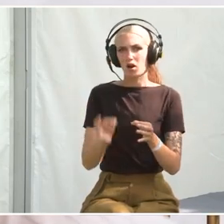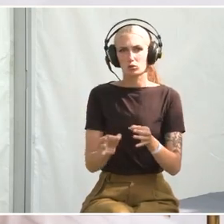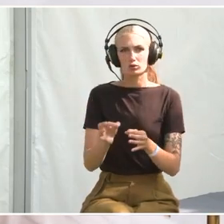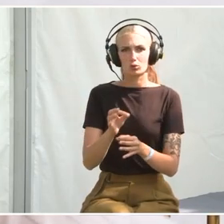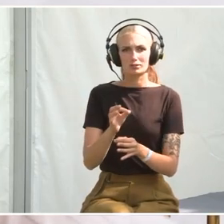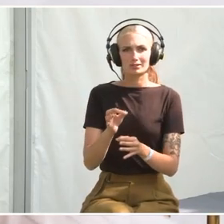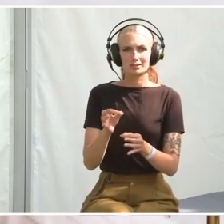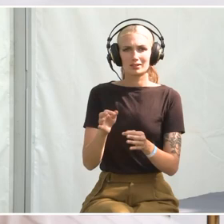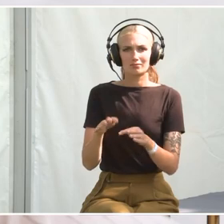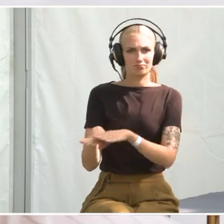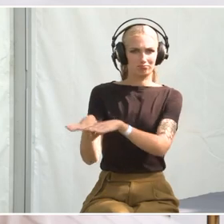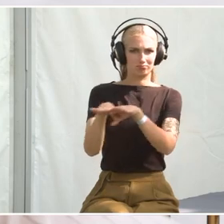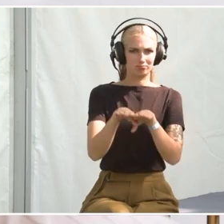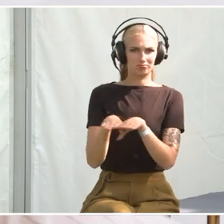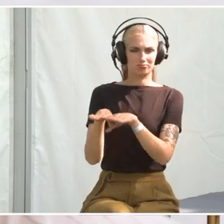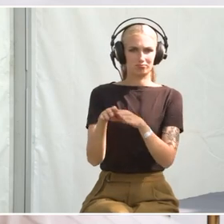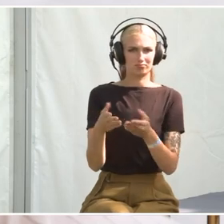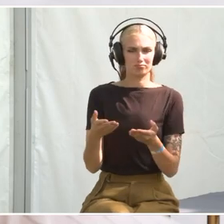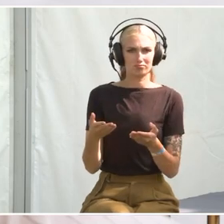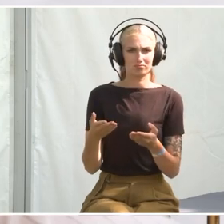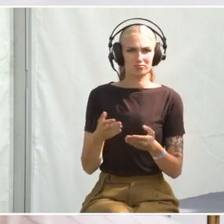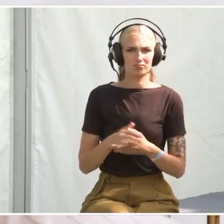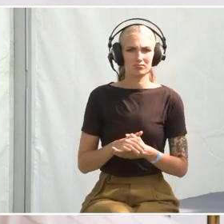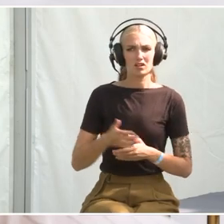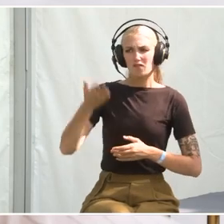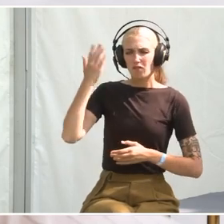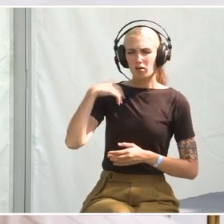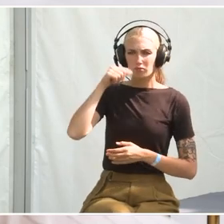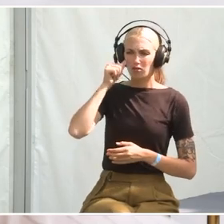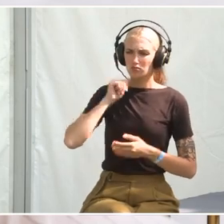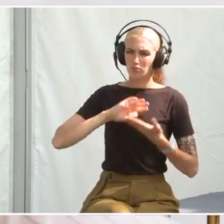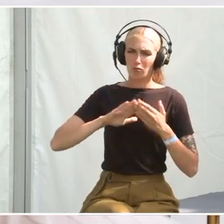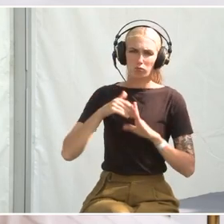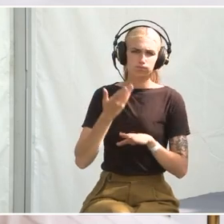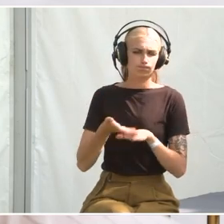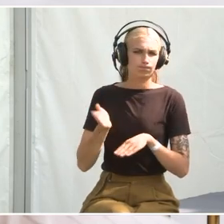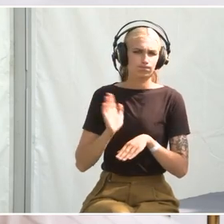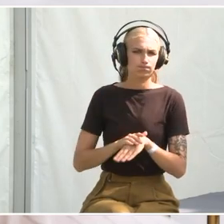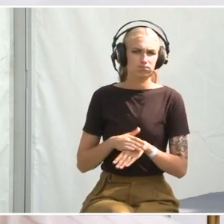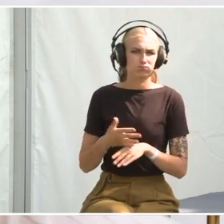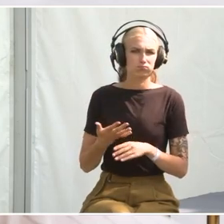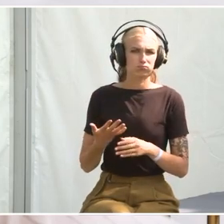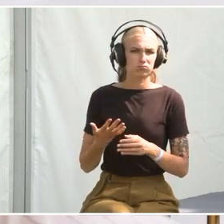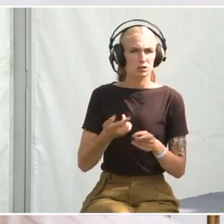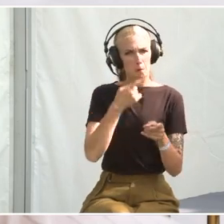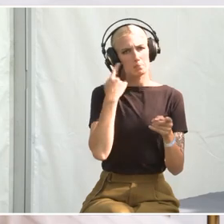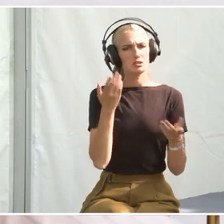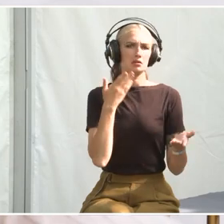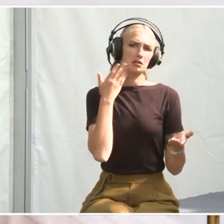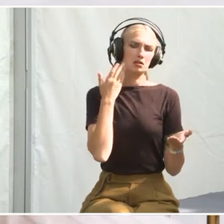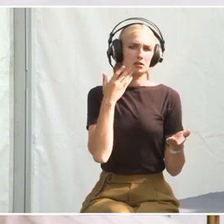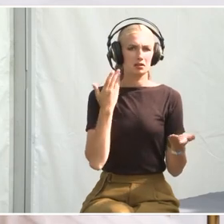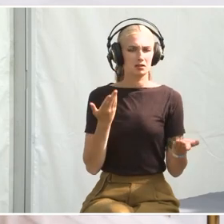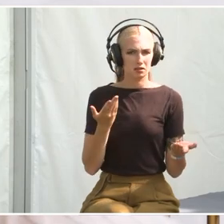So it was a really bad situation for women and a lighter situation for men. Another